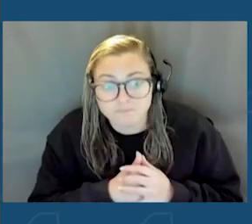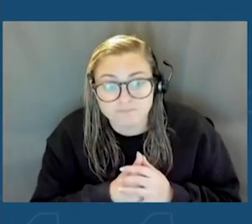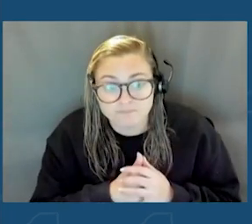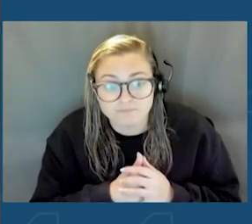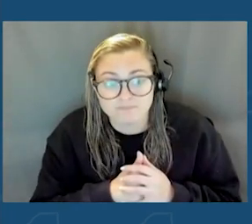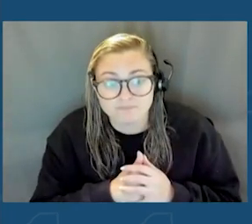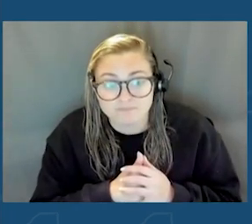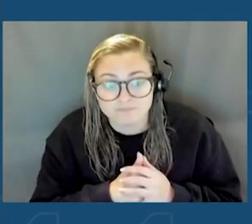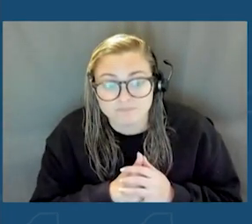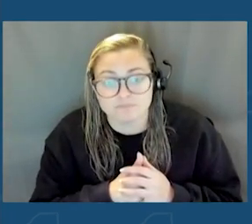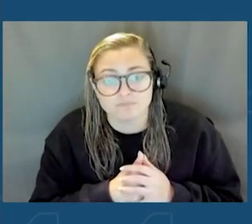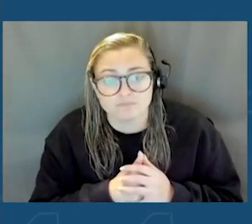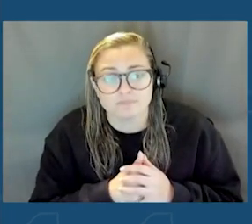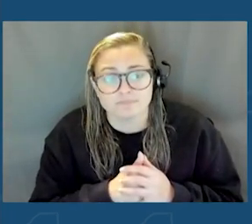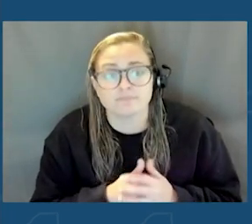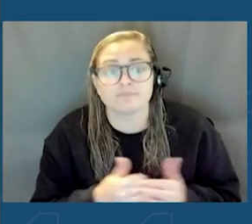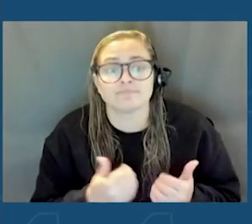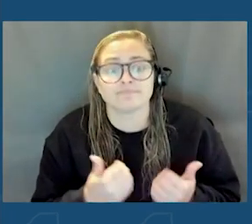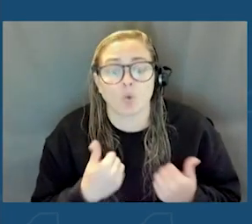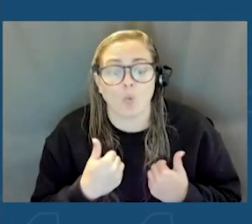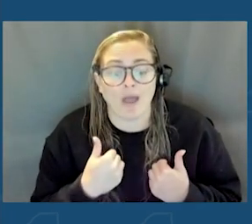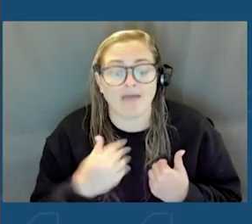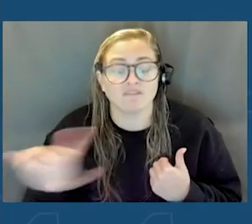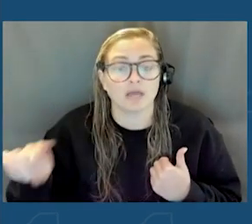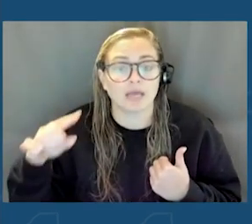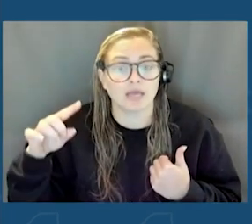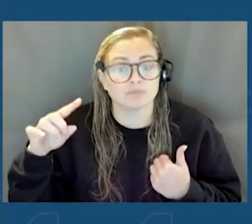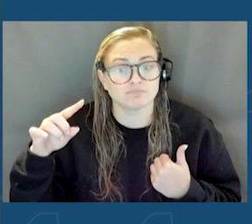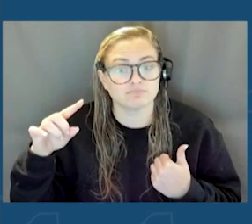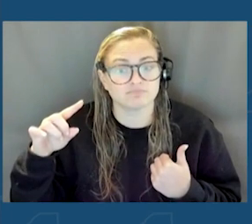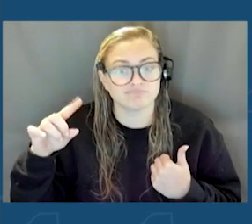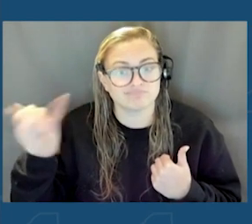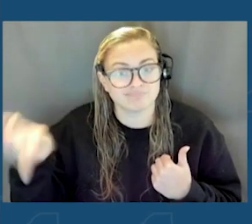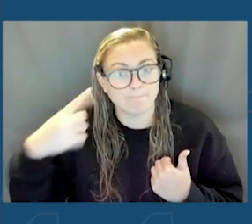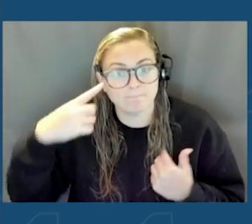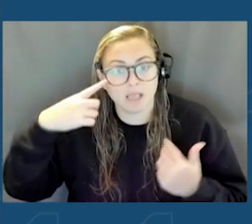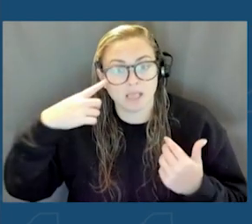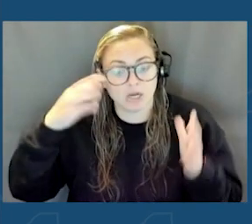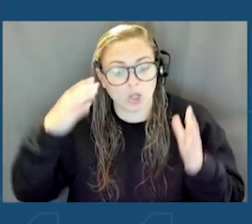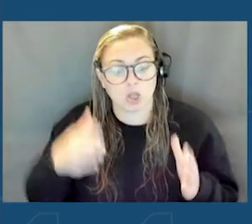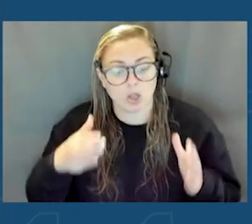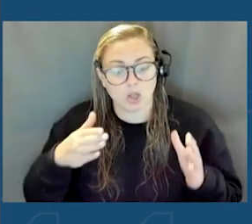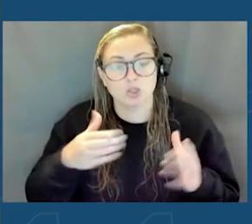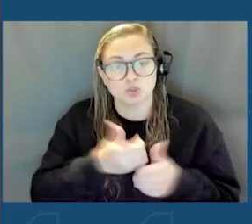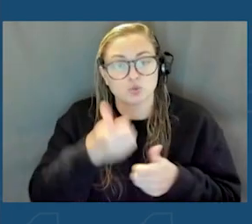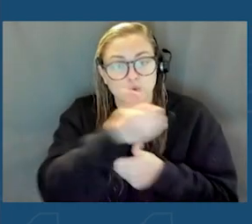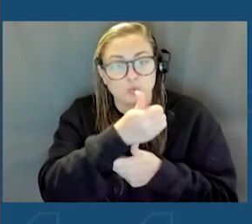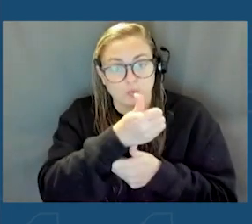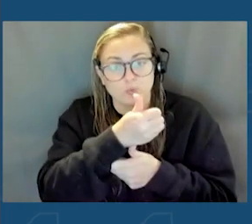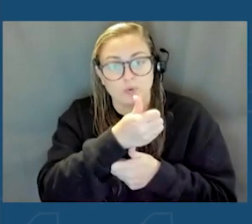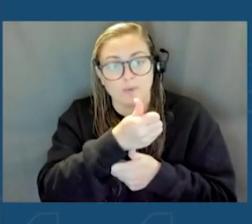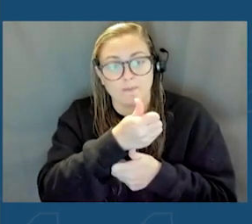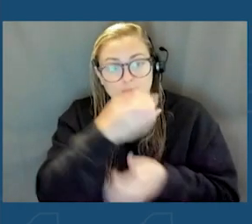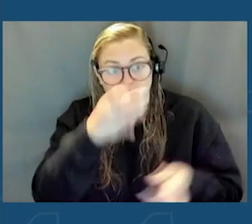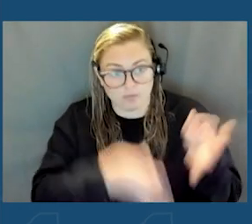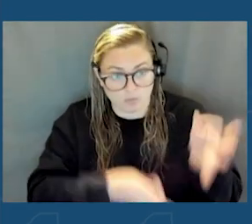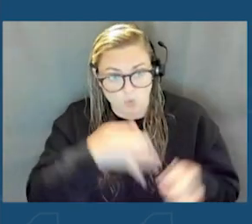a politicized Supreme Court where people, when they come for their nomination,